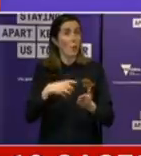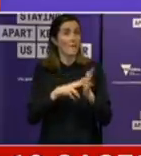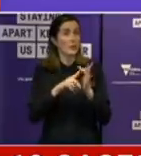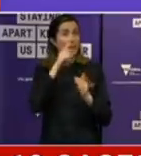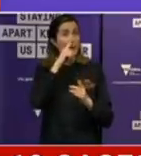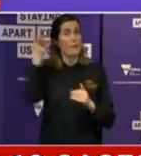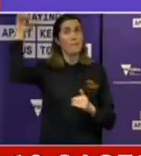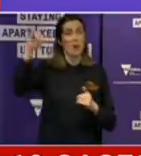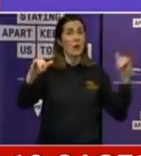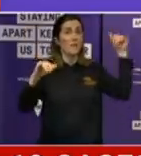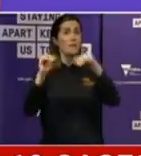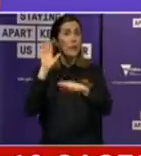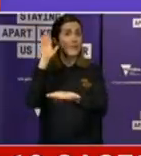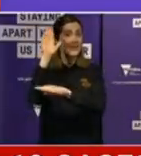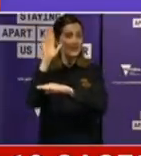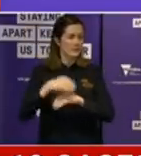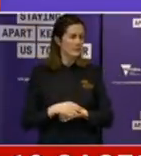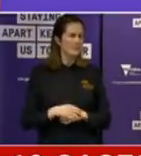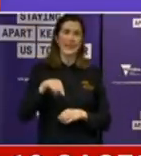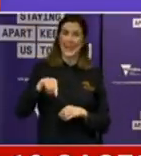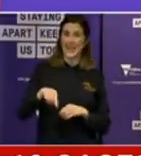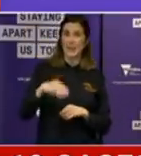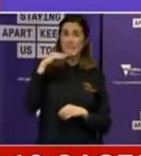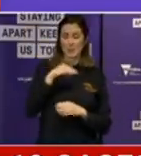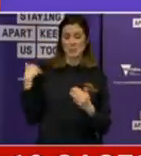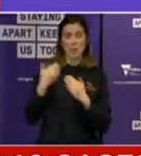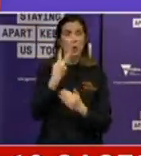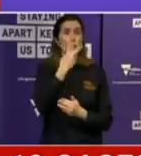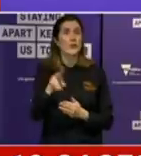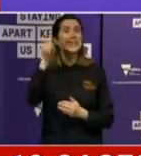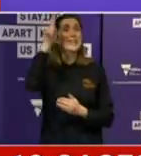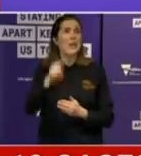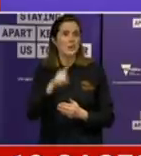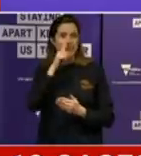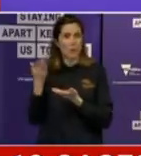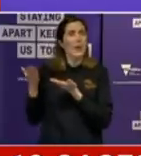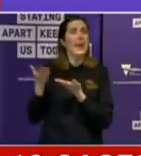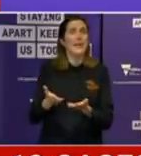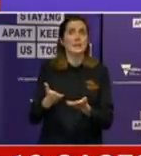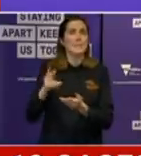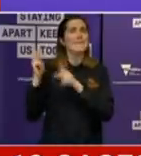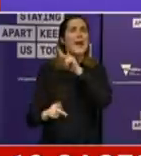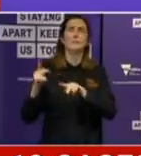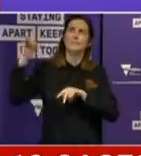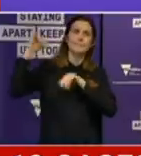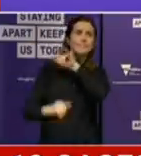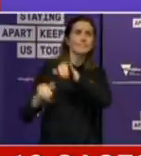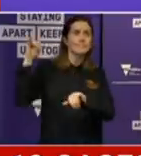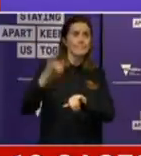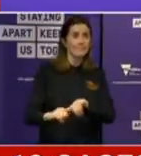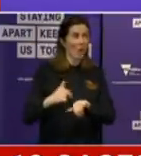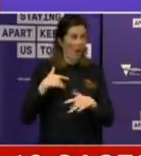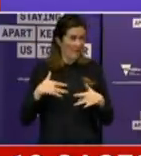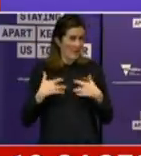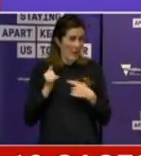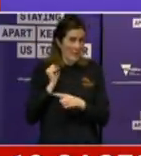people. I think that number would be exceeded by Sydney, so I wouldn't want to rob Sydney of their claim to have processed